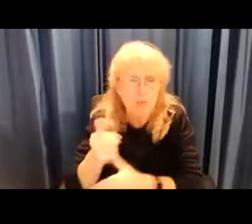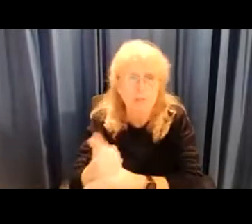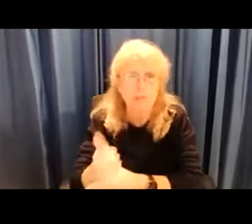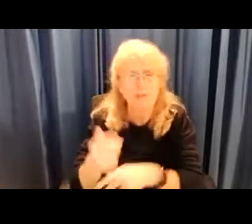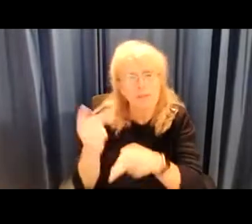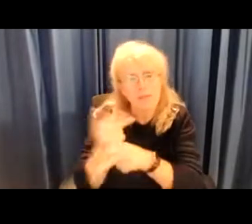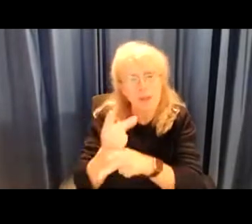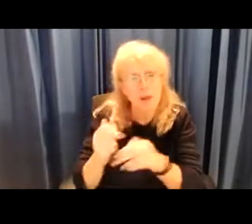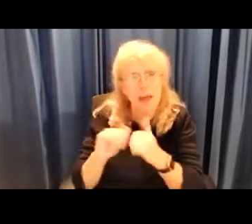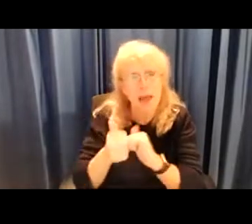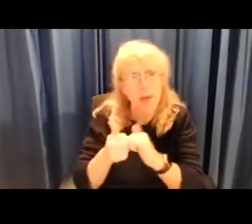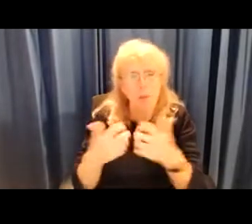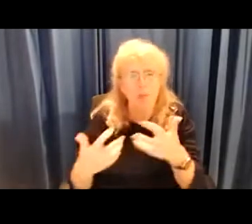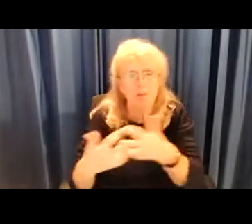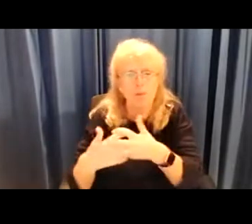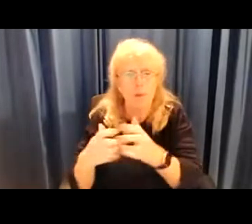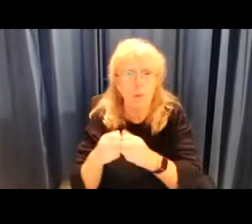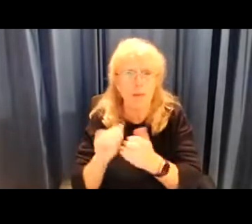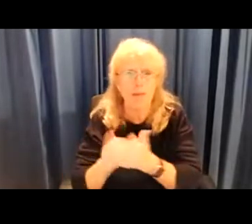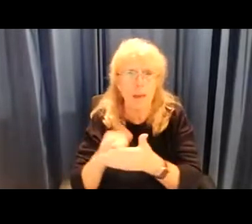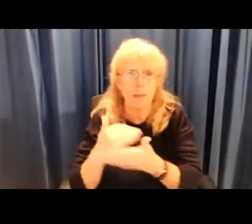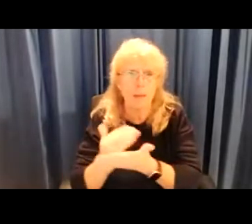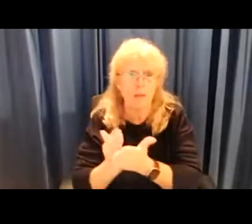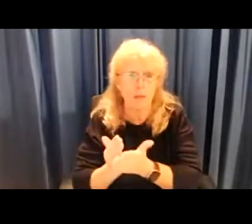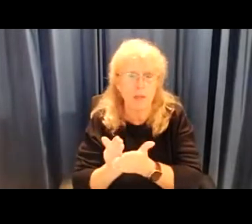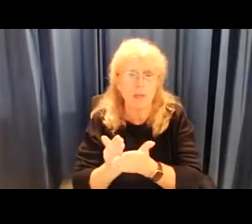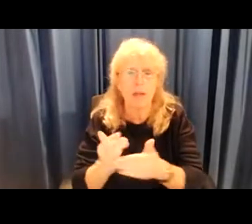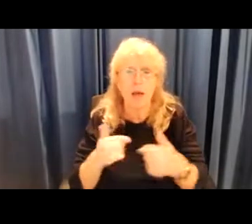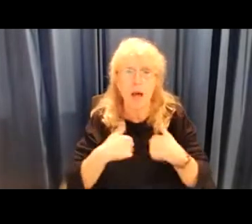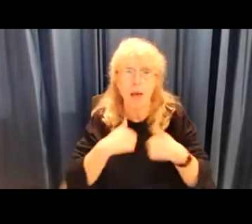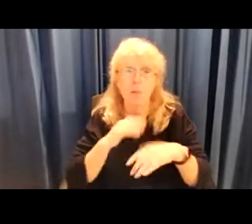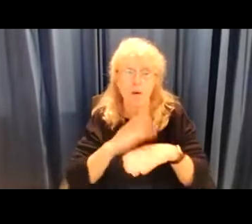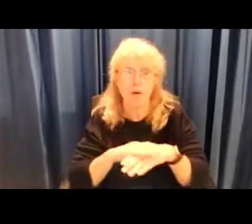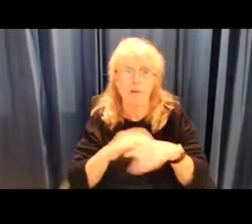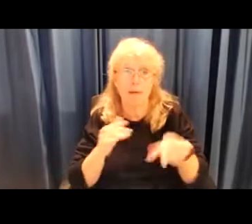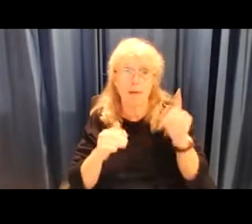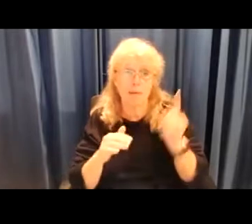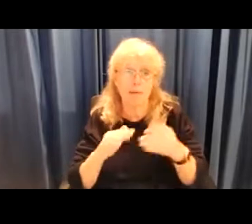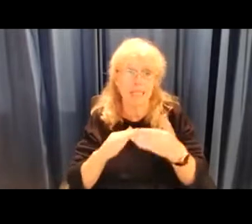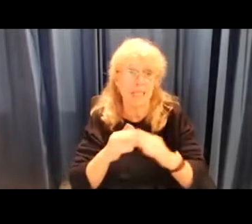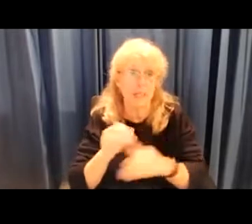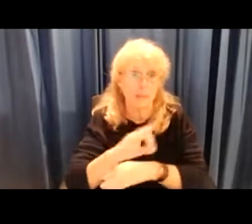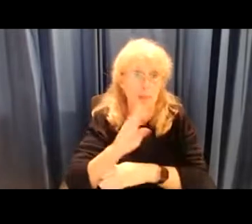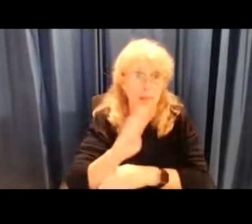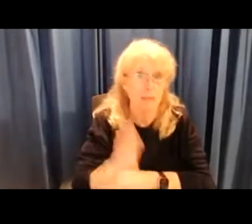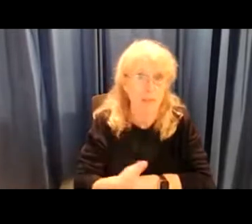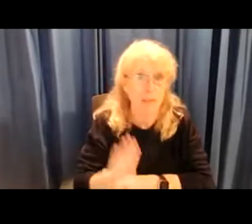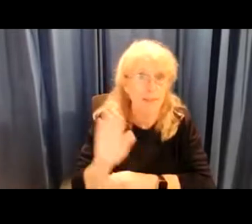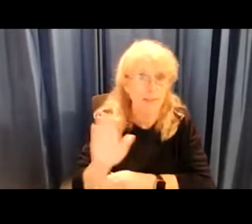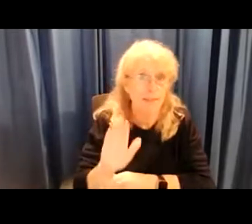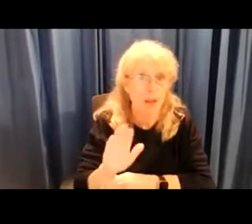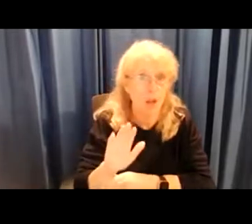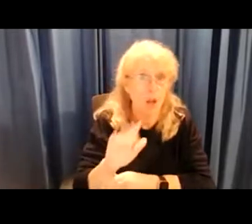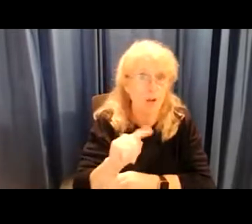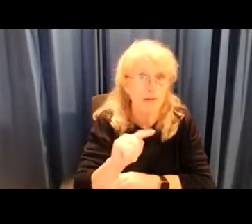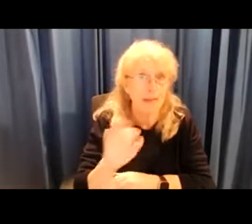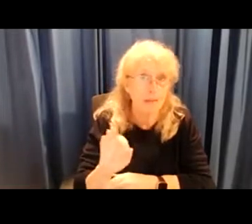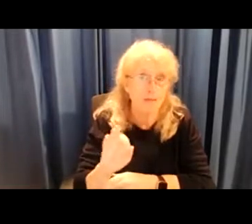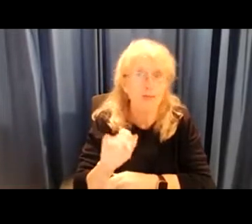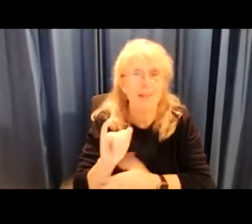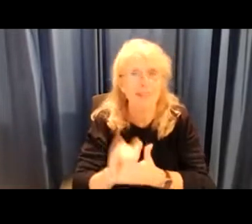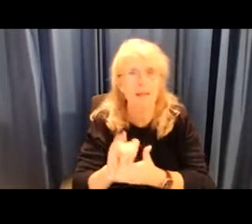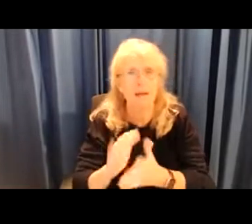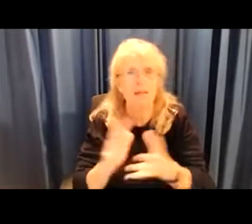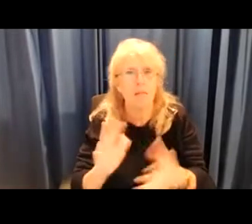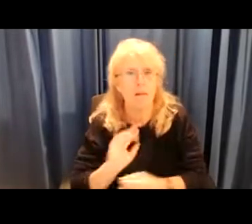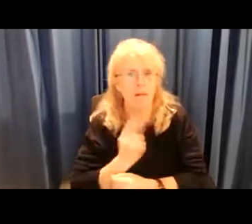budget. I'm on the climate action task force in the city of Beaverton, and that is a lot of the work that we're doing. So I